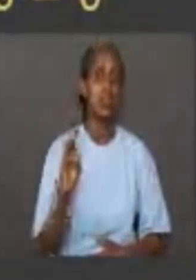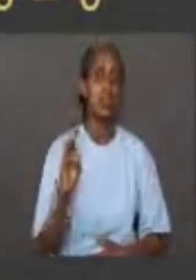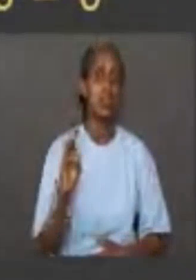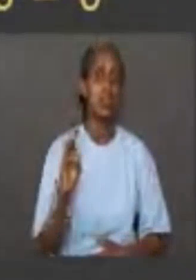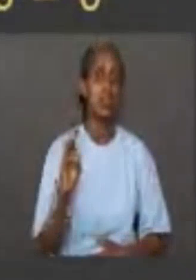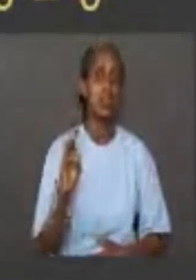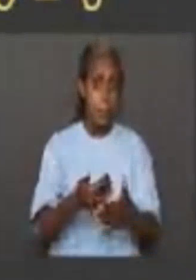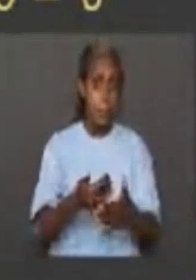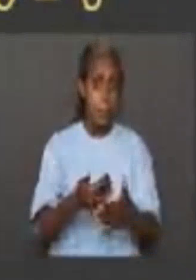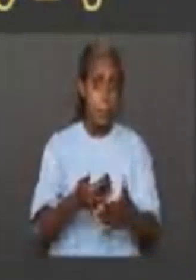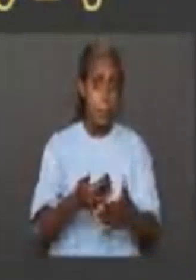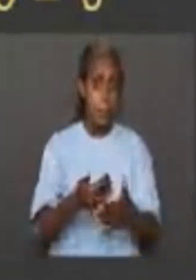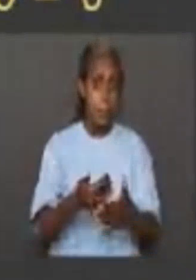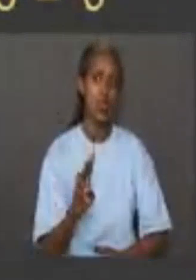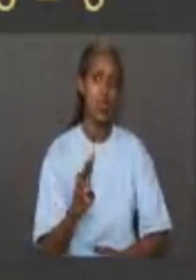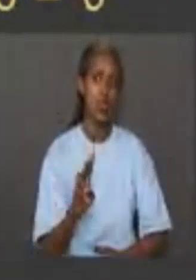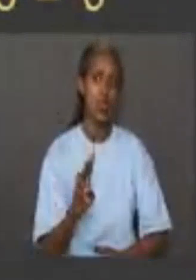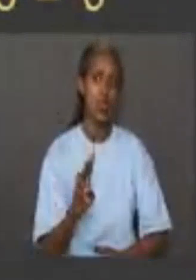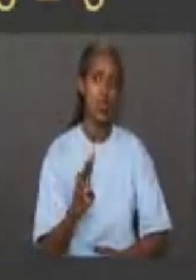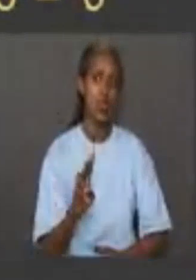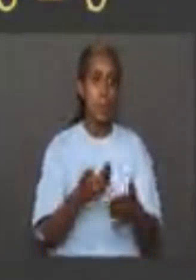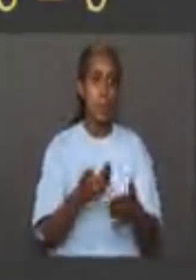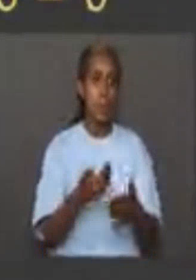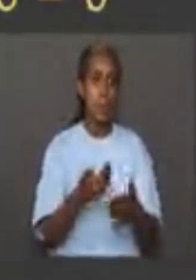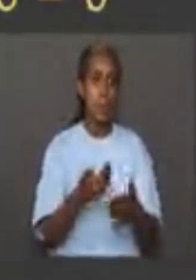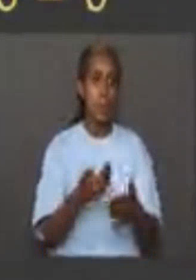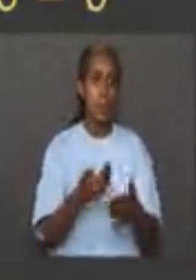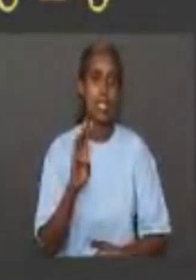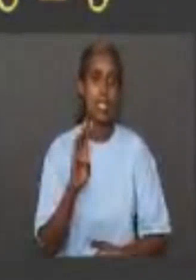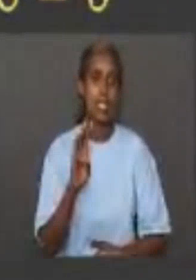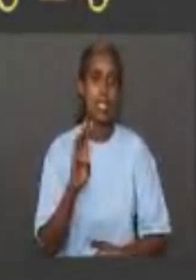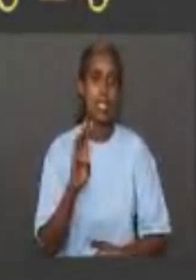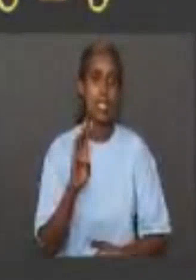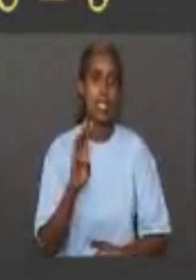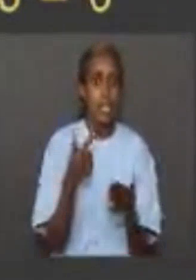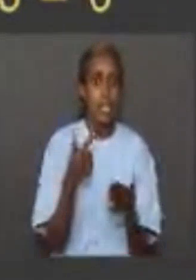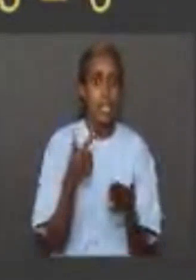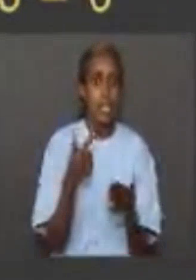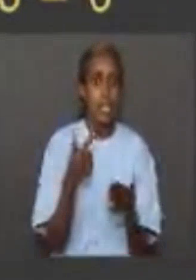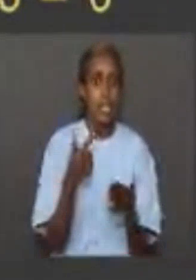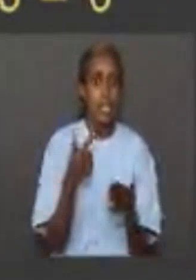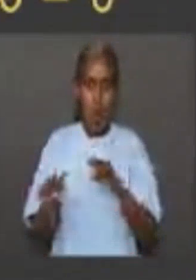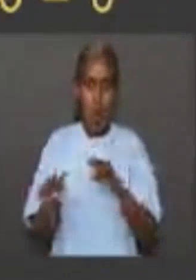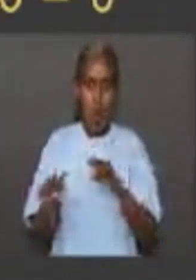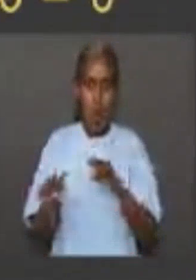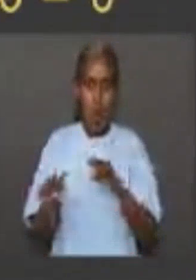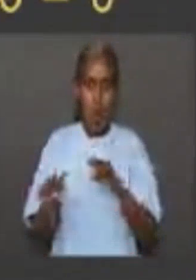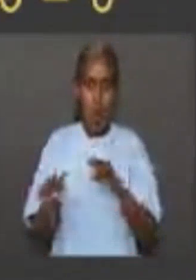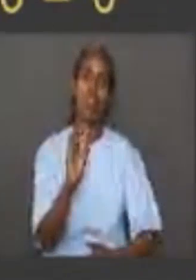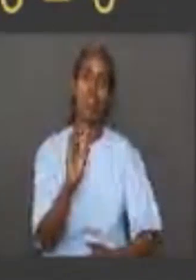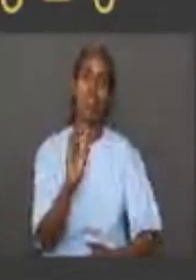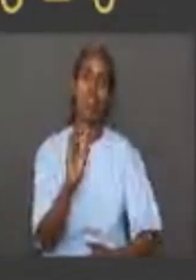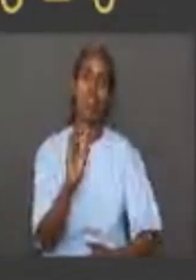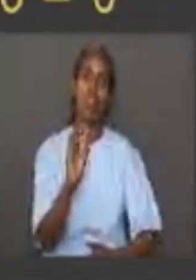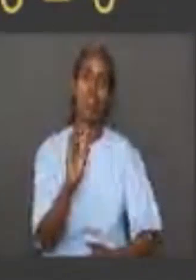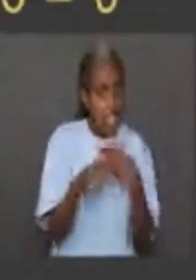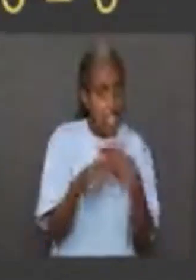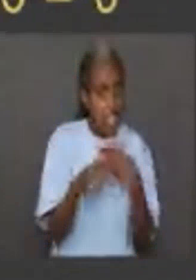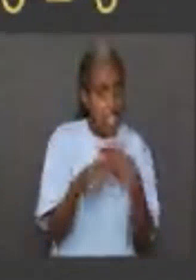minus 2 minus 6. This also equals 0. Therefore,